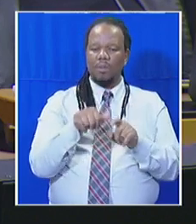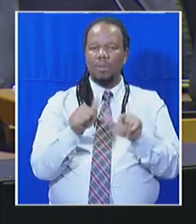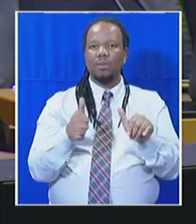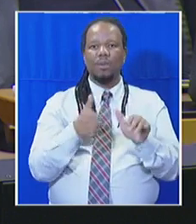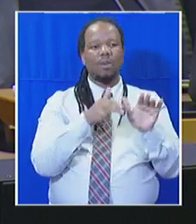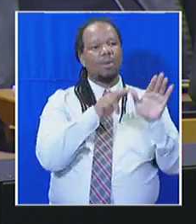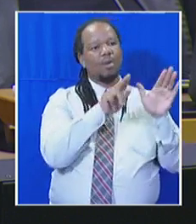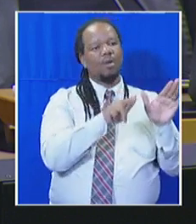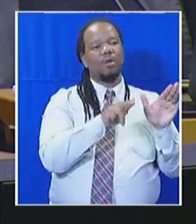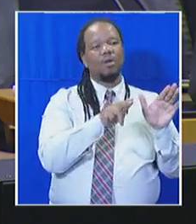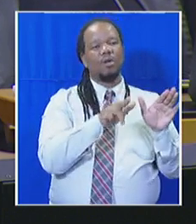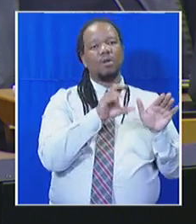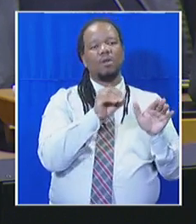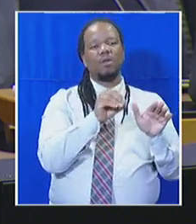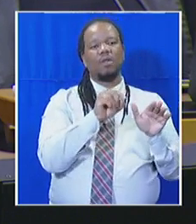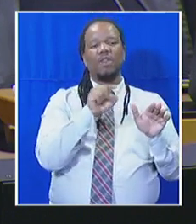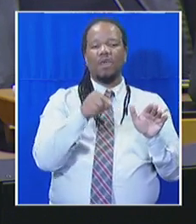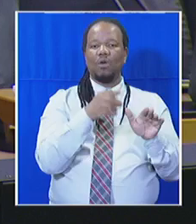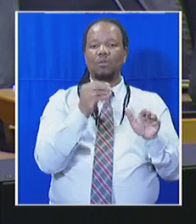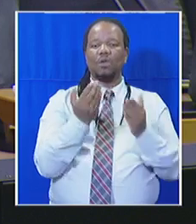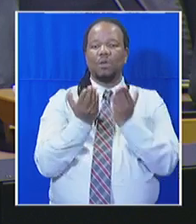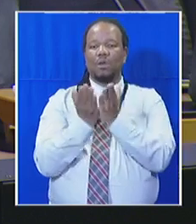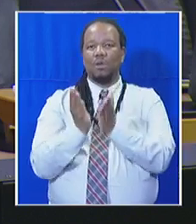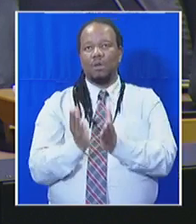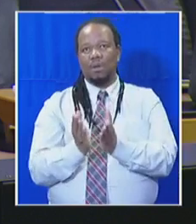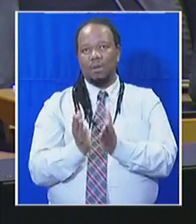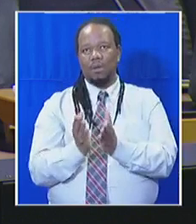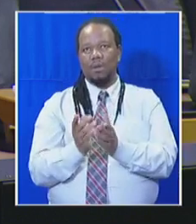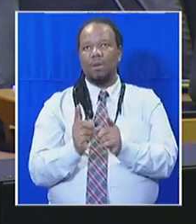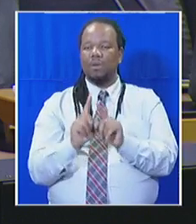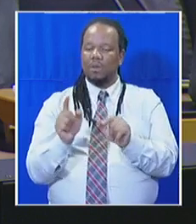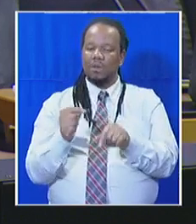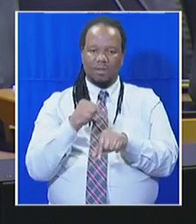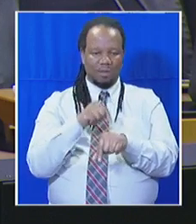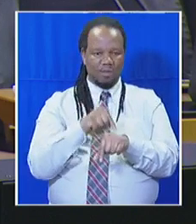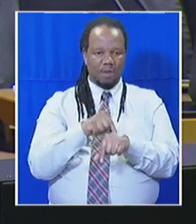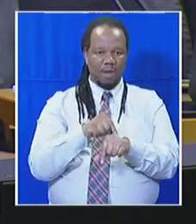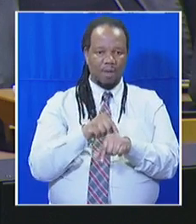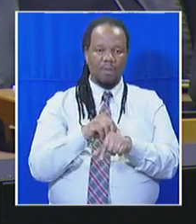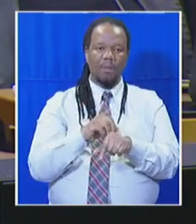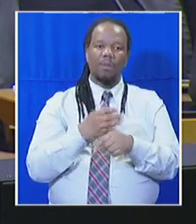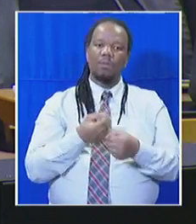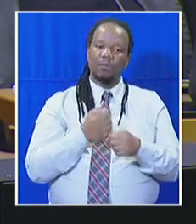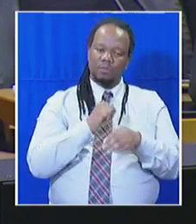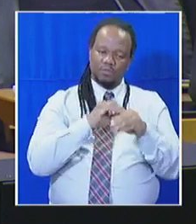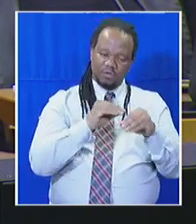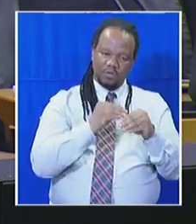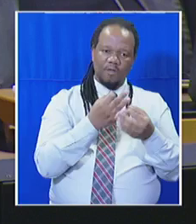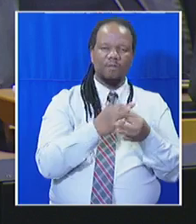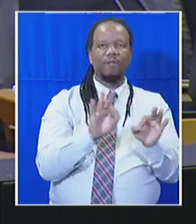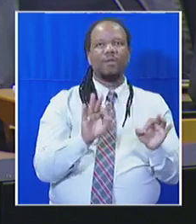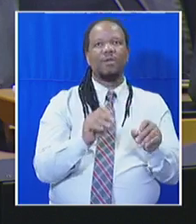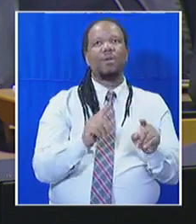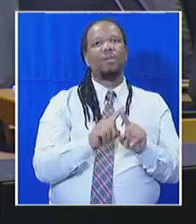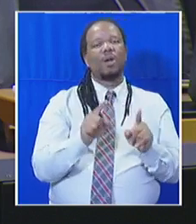80,000 learners, and to which they contribute their time and energy free of charge. So we should not